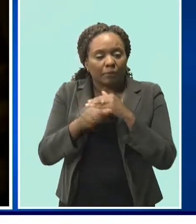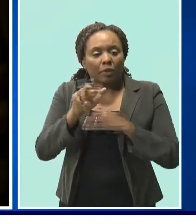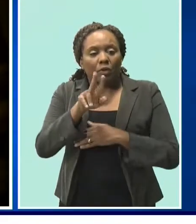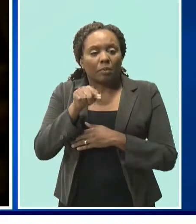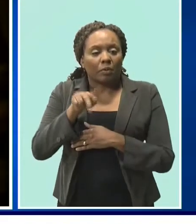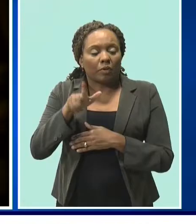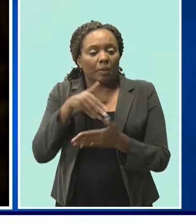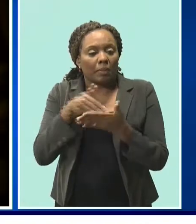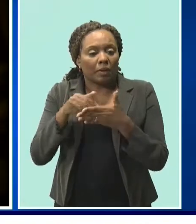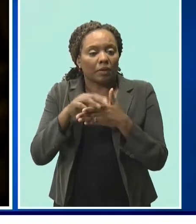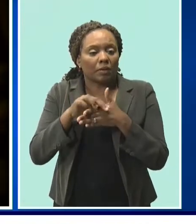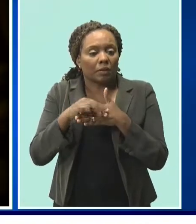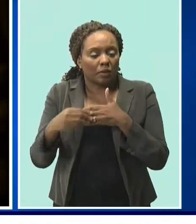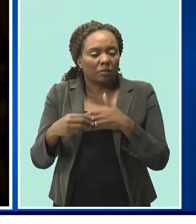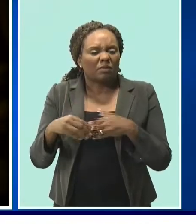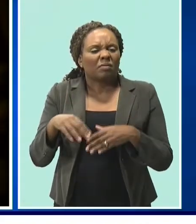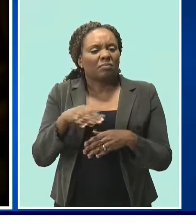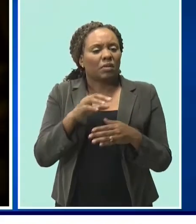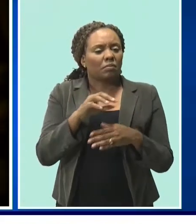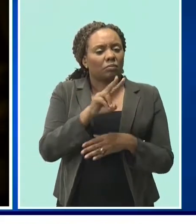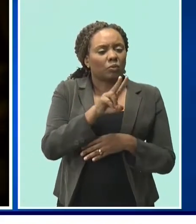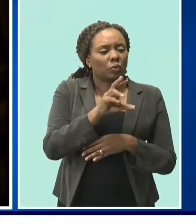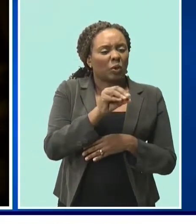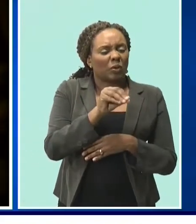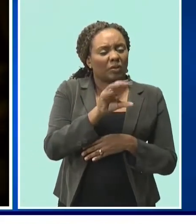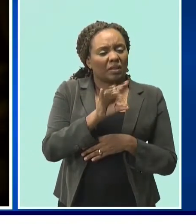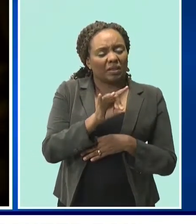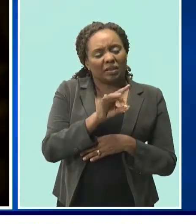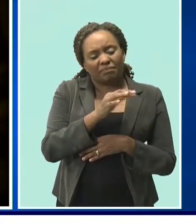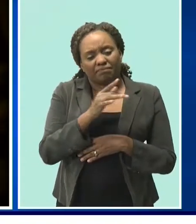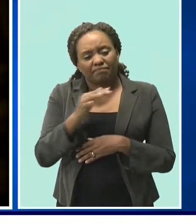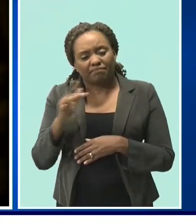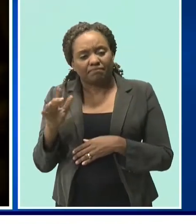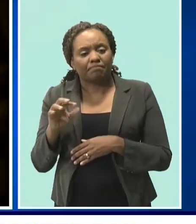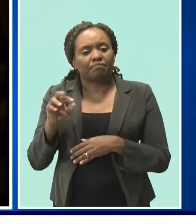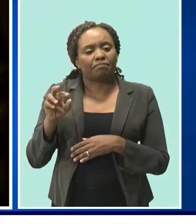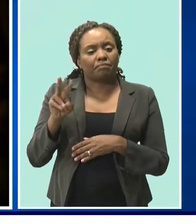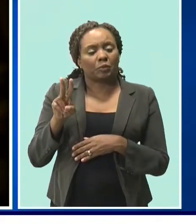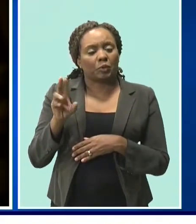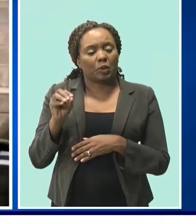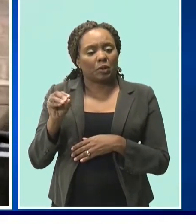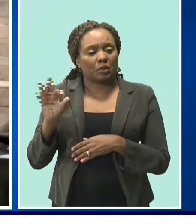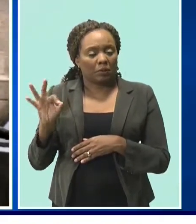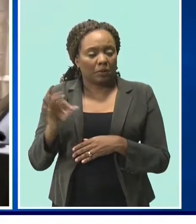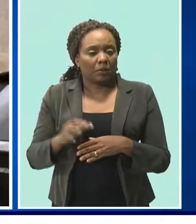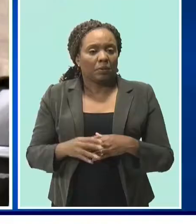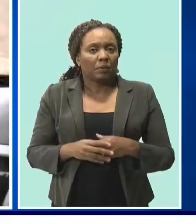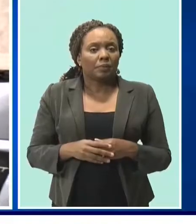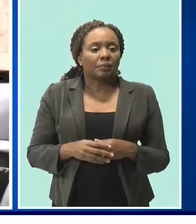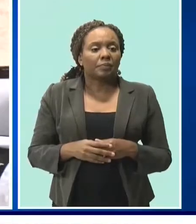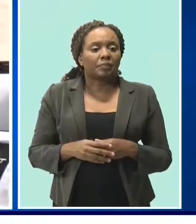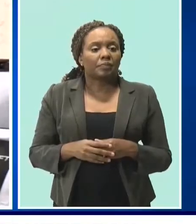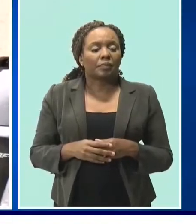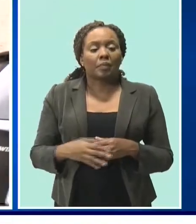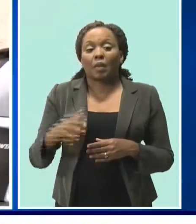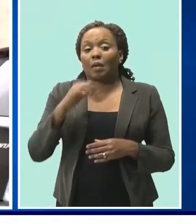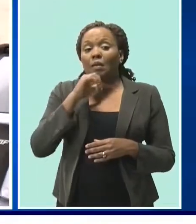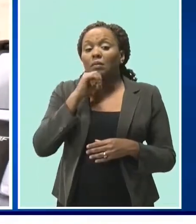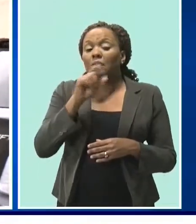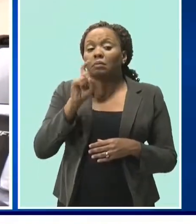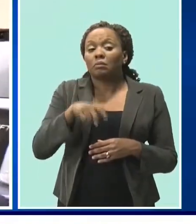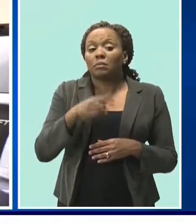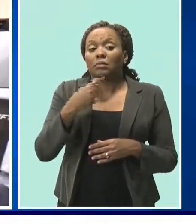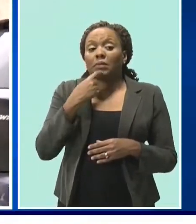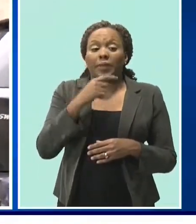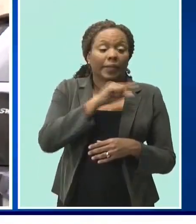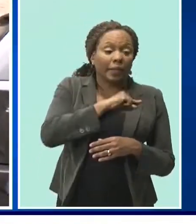sometime between December 1st, 2008 and April 27th, 2009. Paris was not required to plead to the